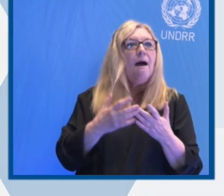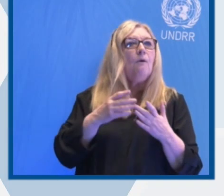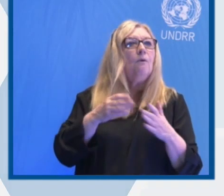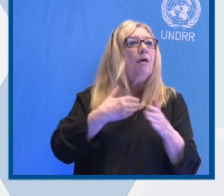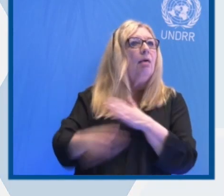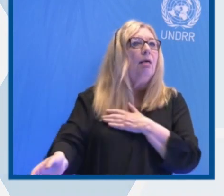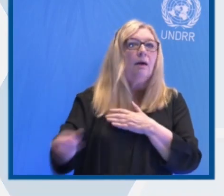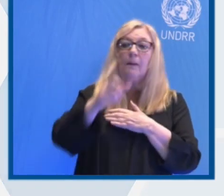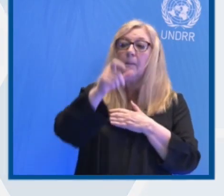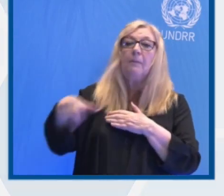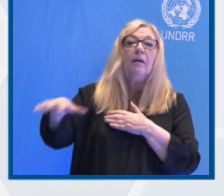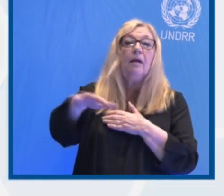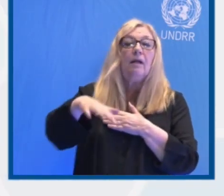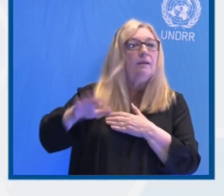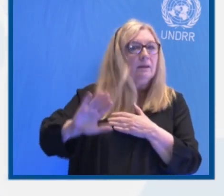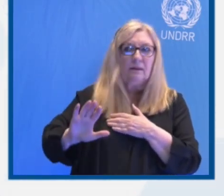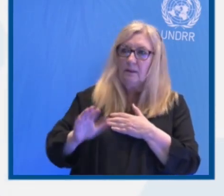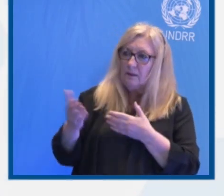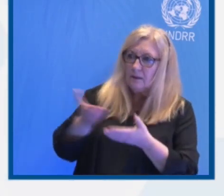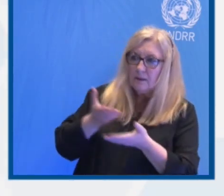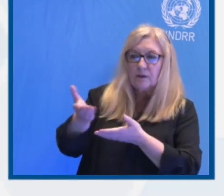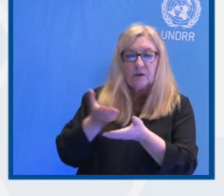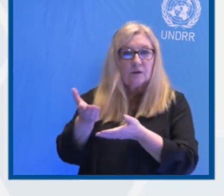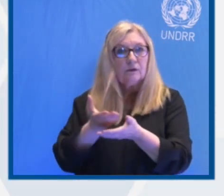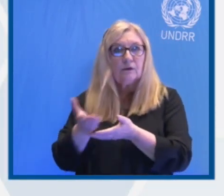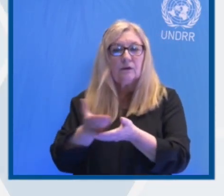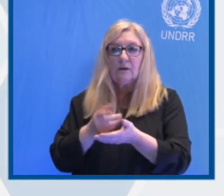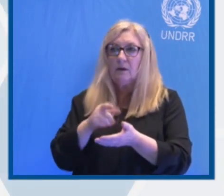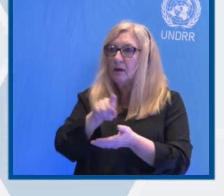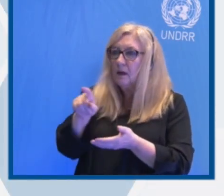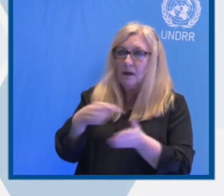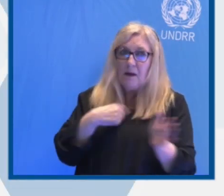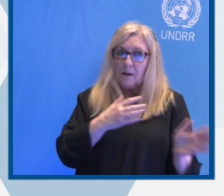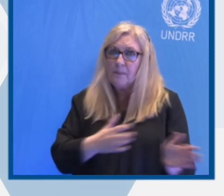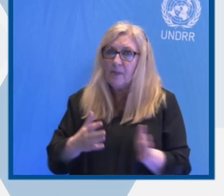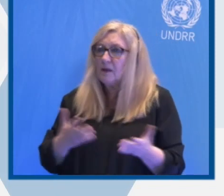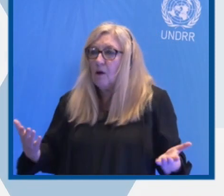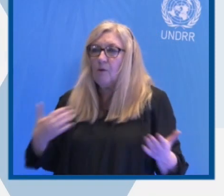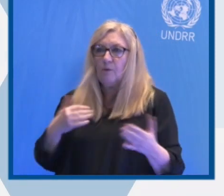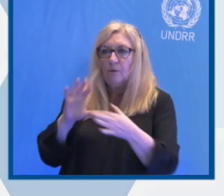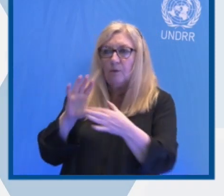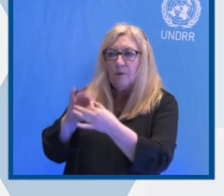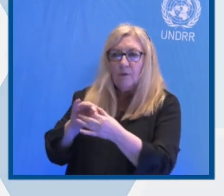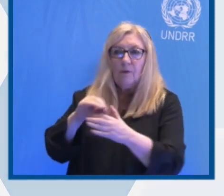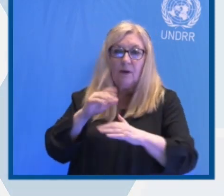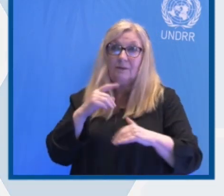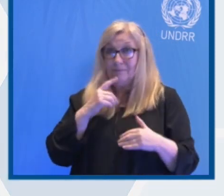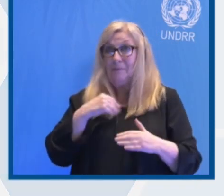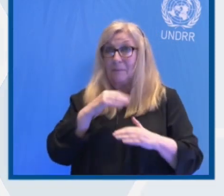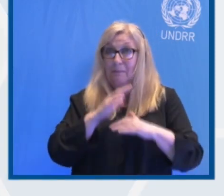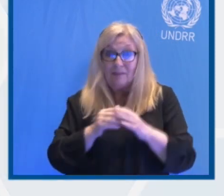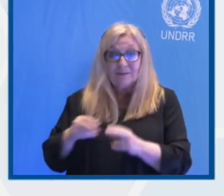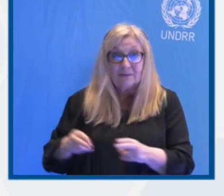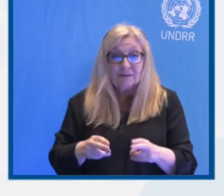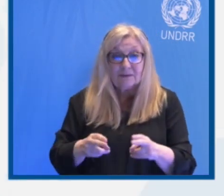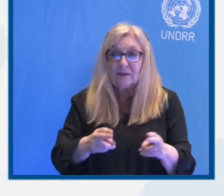hearing people's voices in infrastructure planning, notion of building resilience at the community